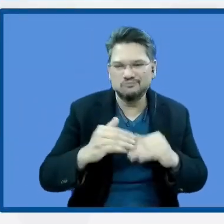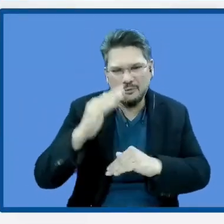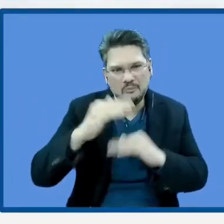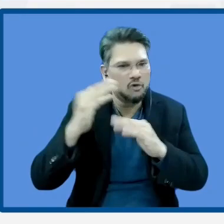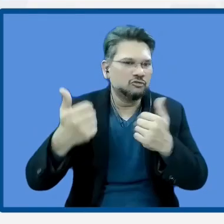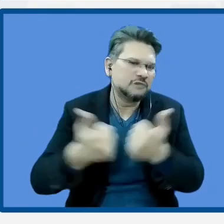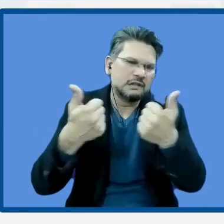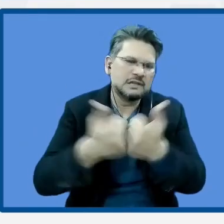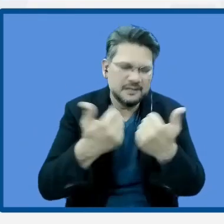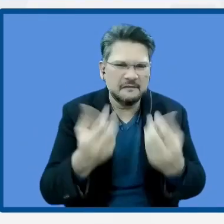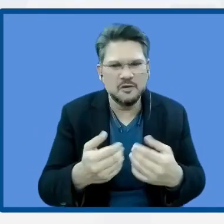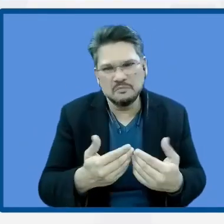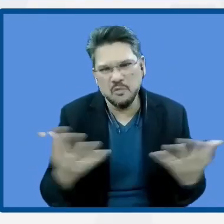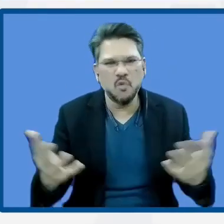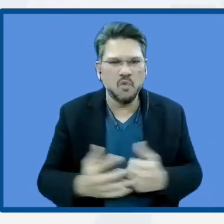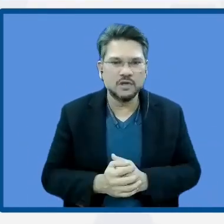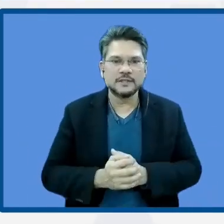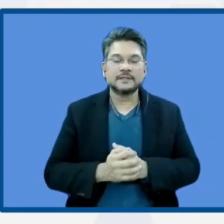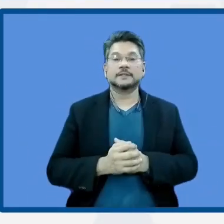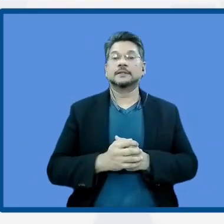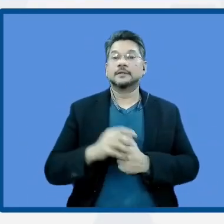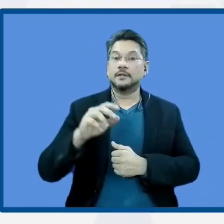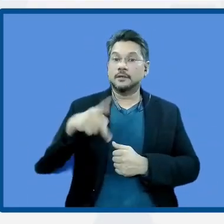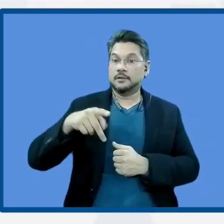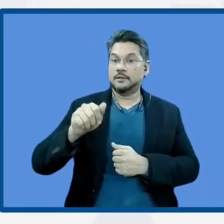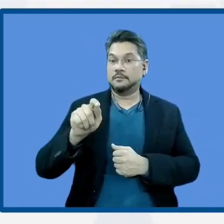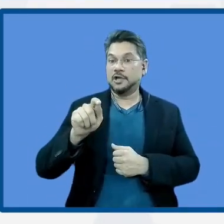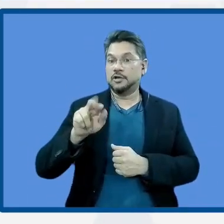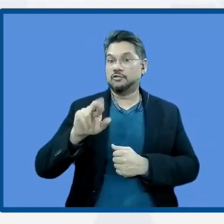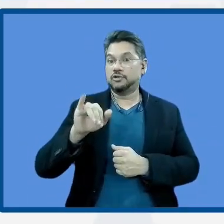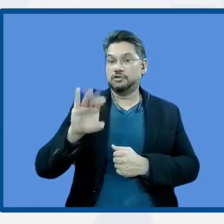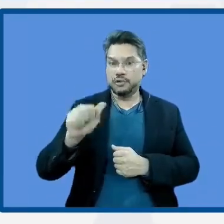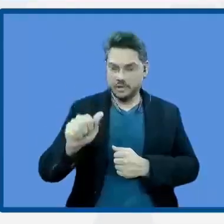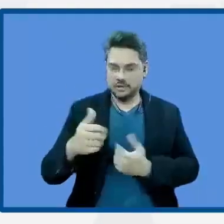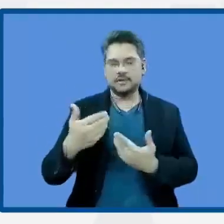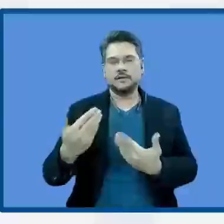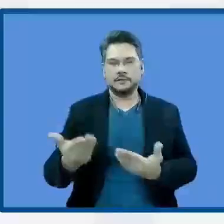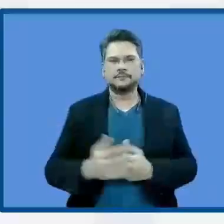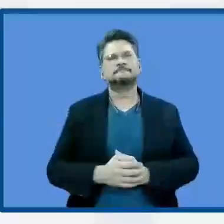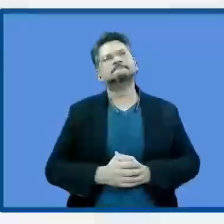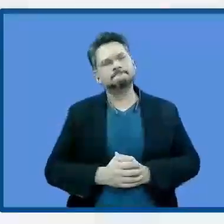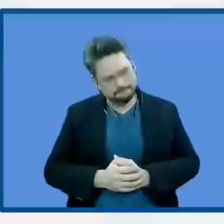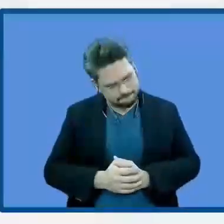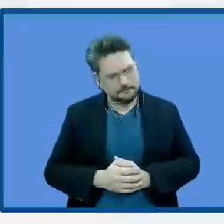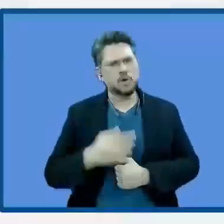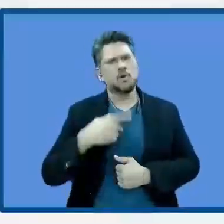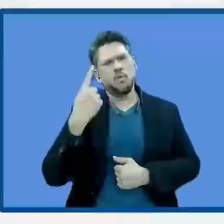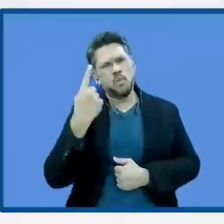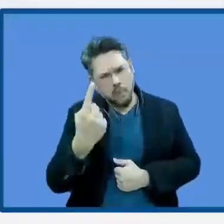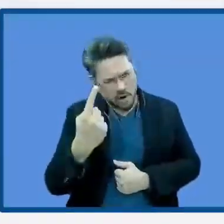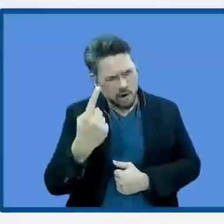have the floor. Thank you. And one of the challenges that I would like to mention is to keep on